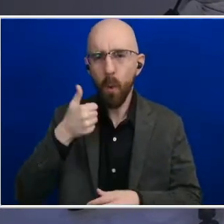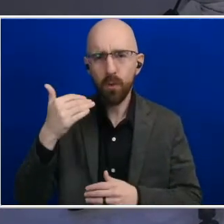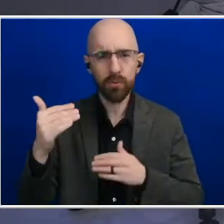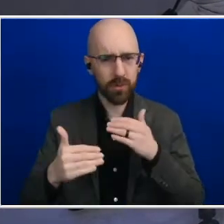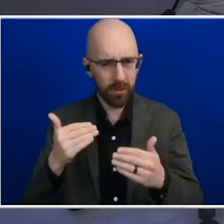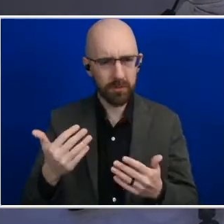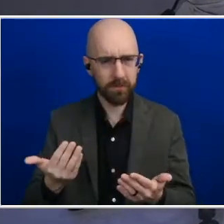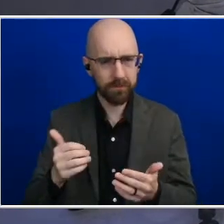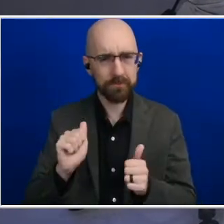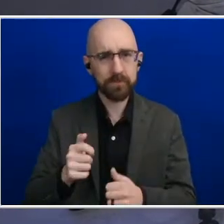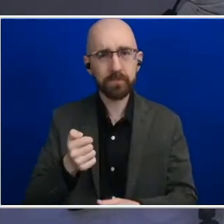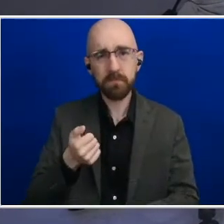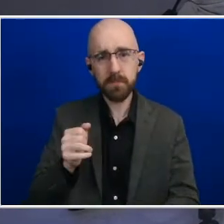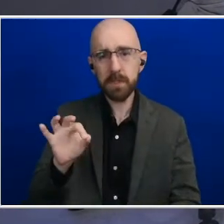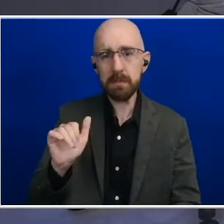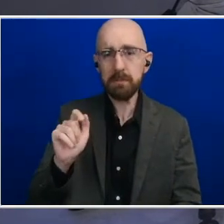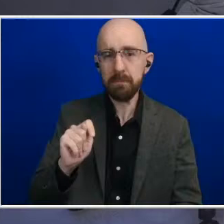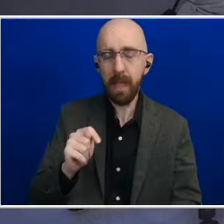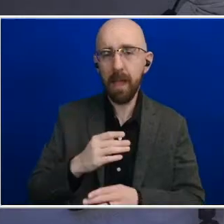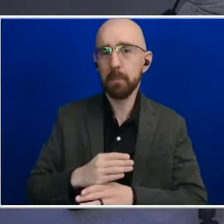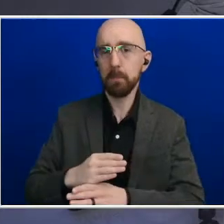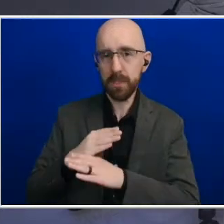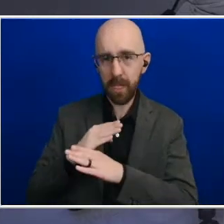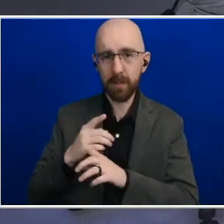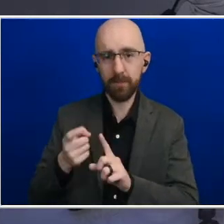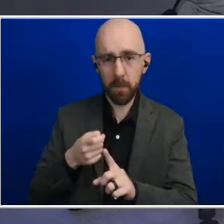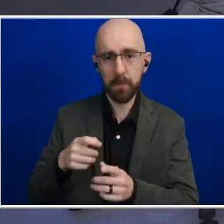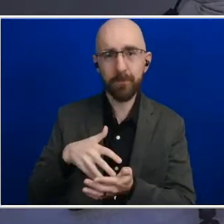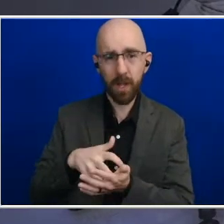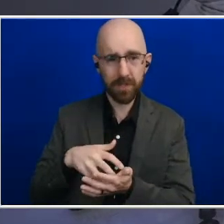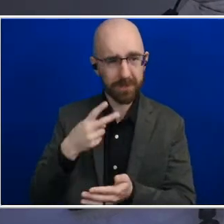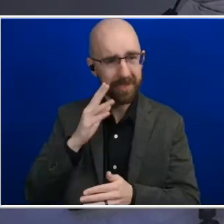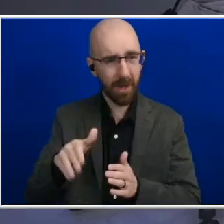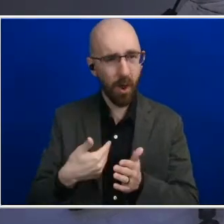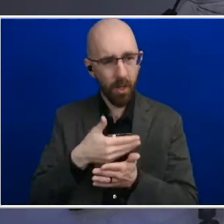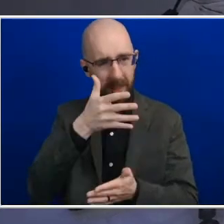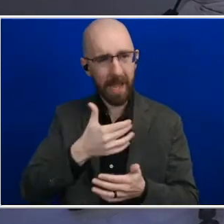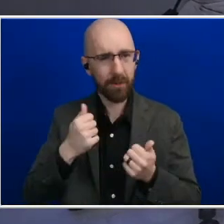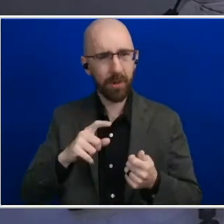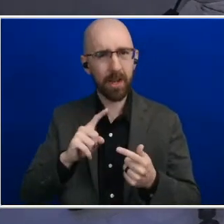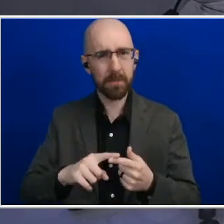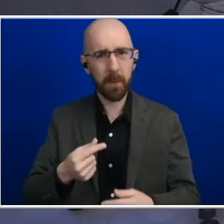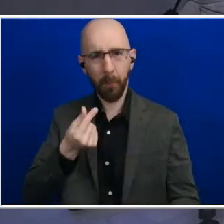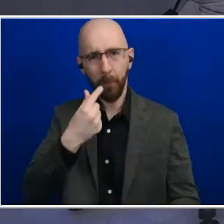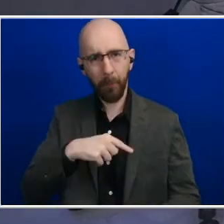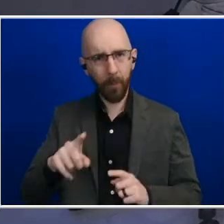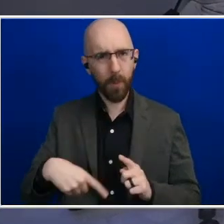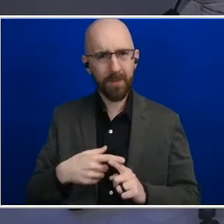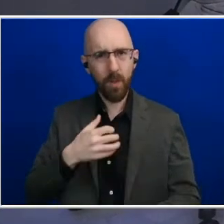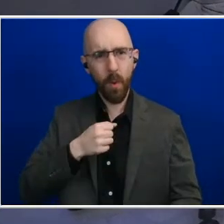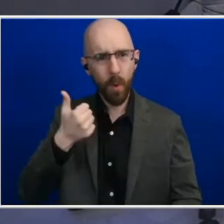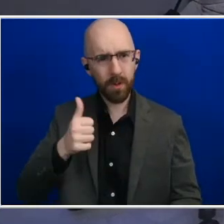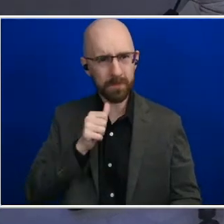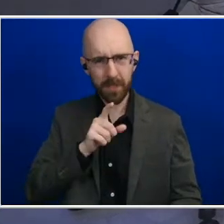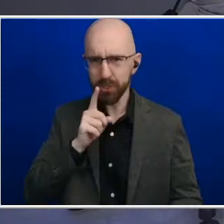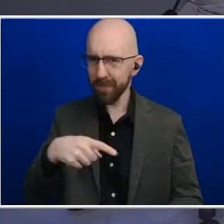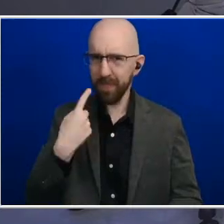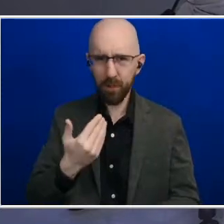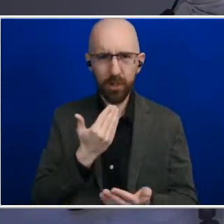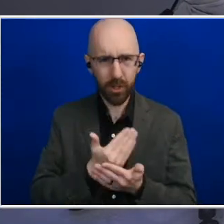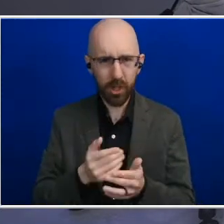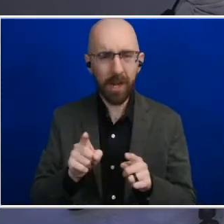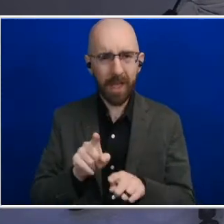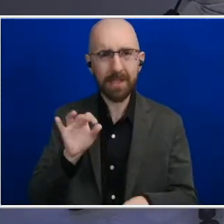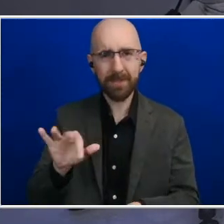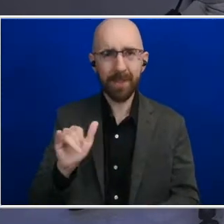little fat actually help protect you? You see all these guys who try to be super thin when they look old. I'm not sure they look as good as if you're like 20 years old